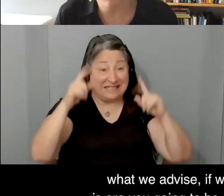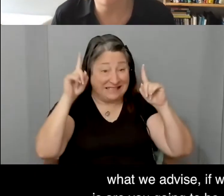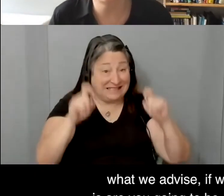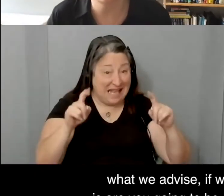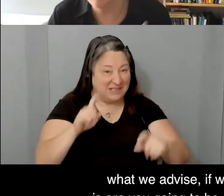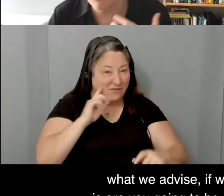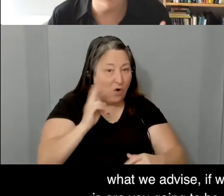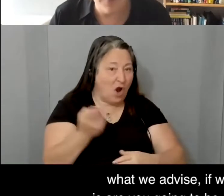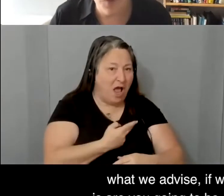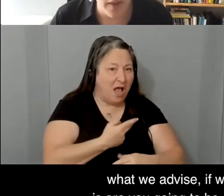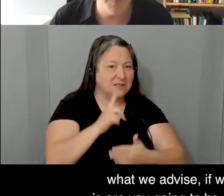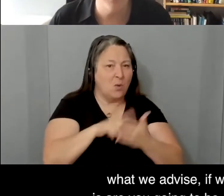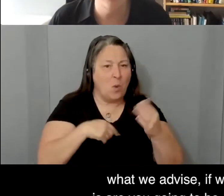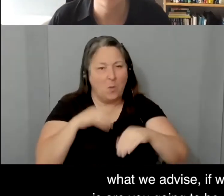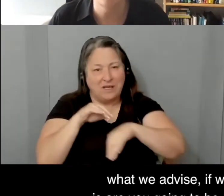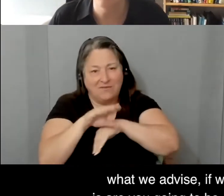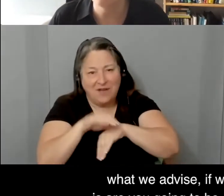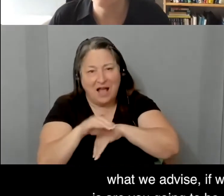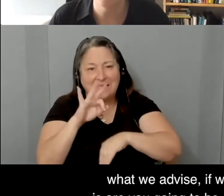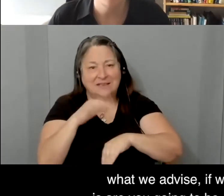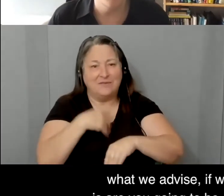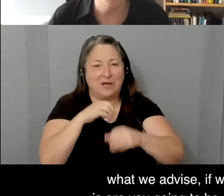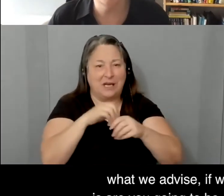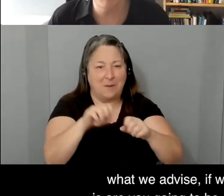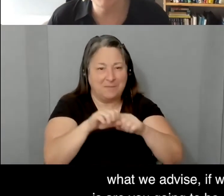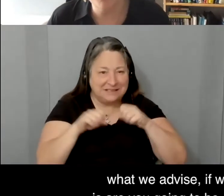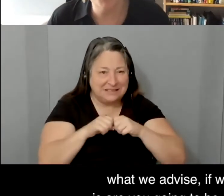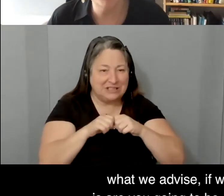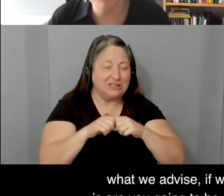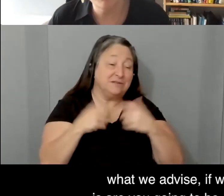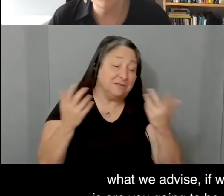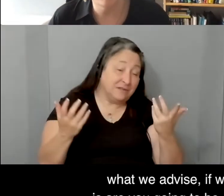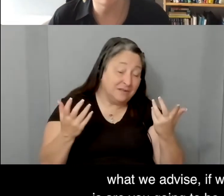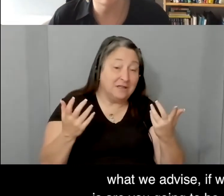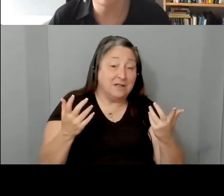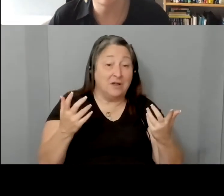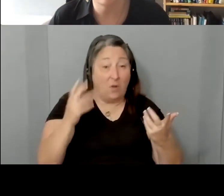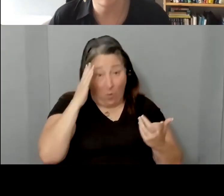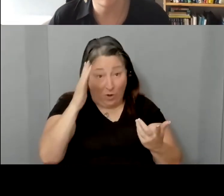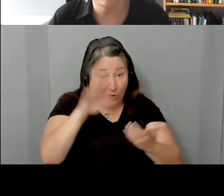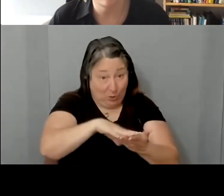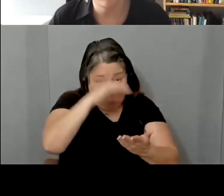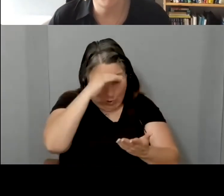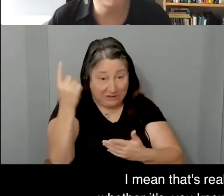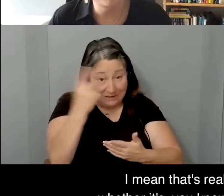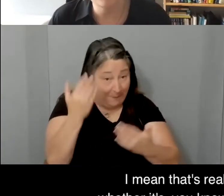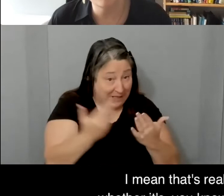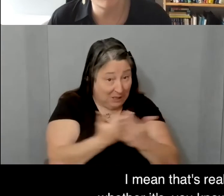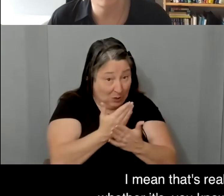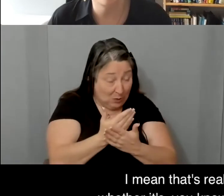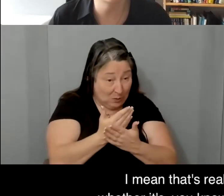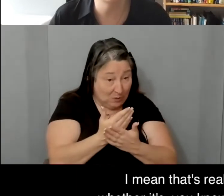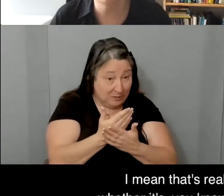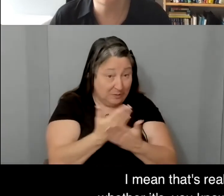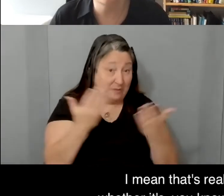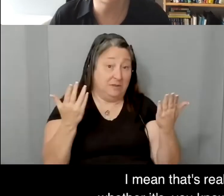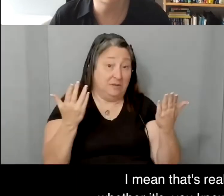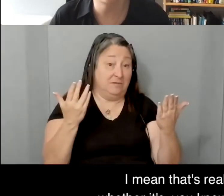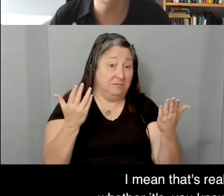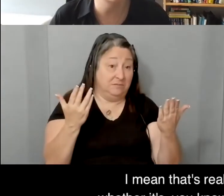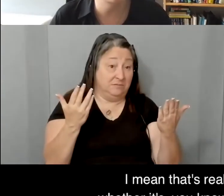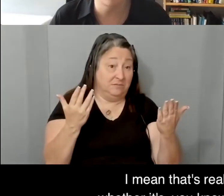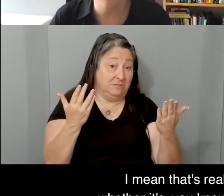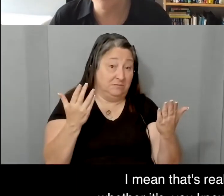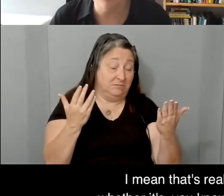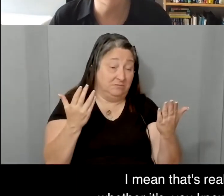and what we advise if we're in a position to advise, is, are you going to be able to learn something new? I mean, that's really it. Whether it's a